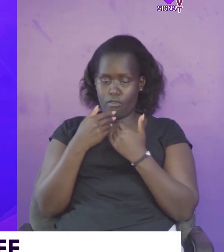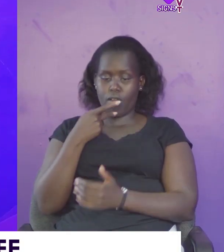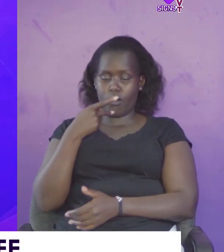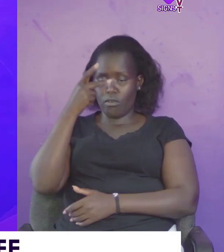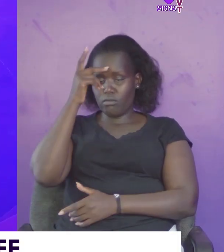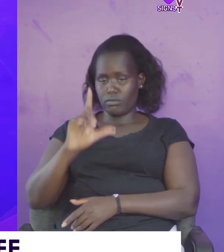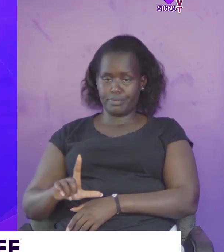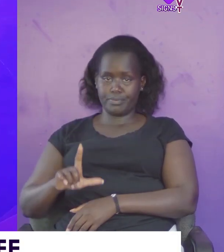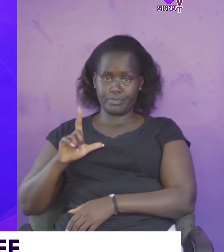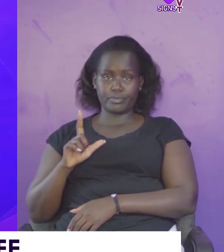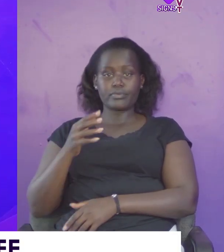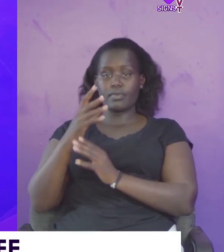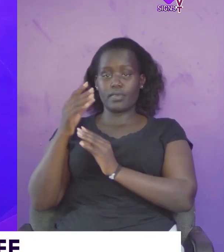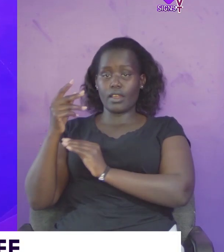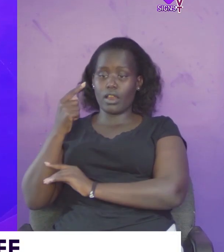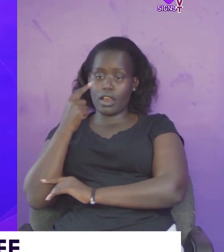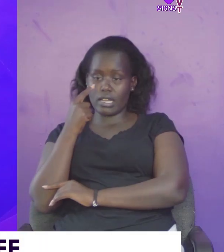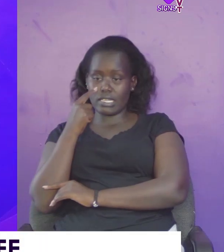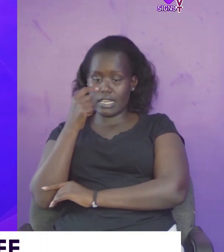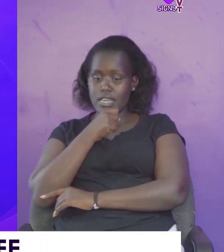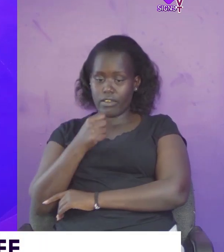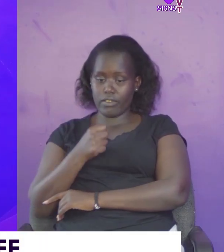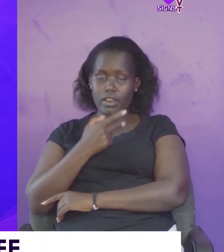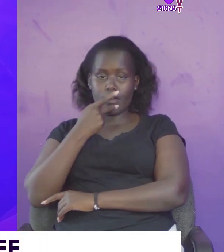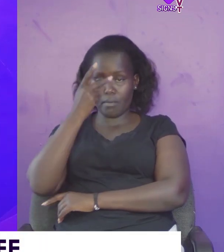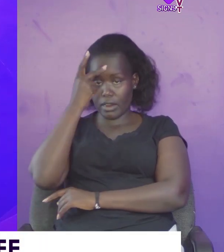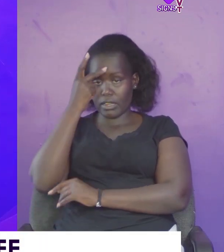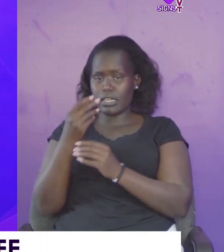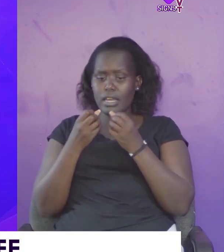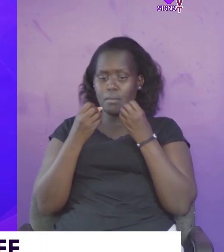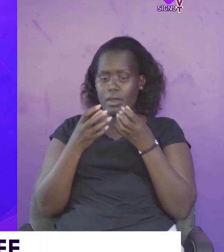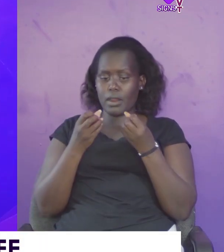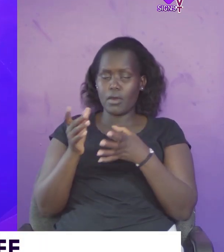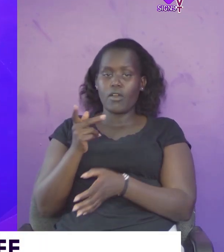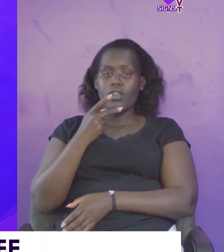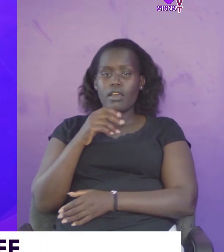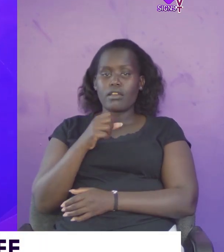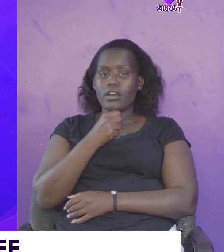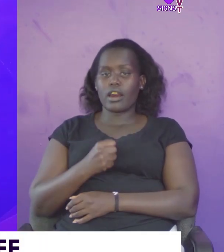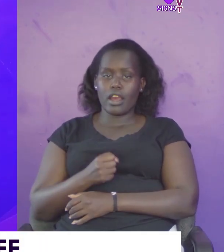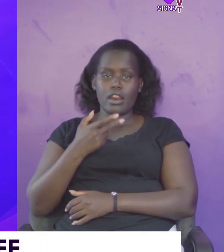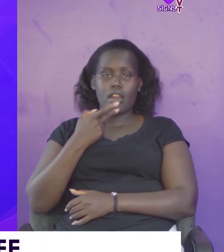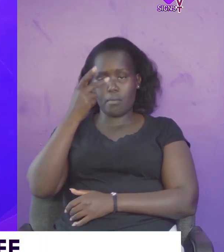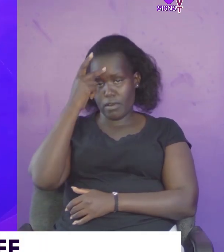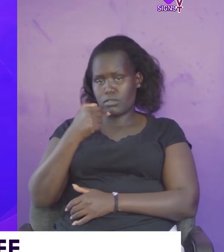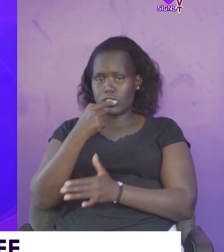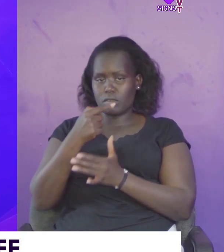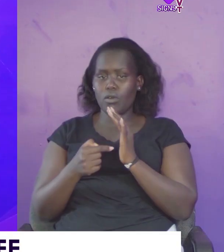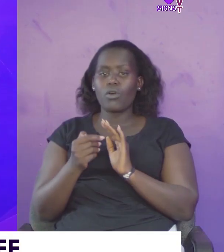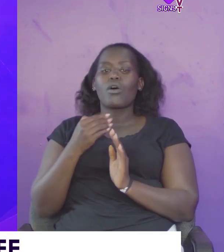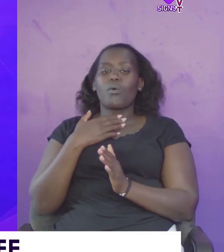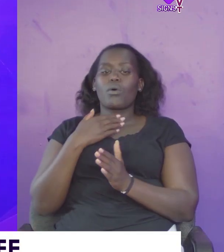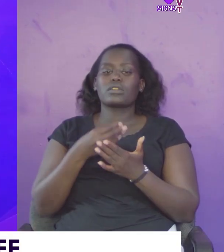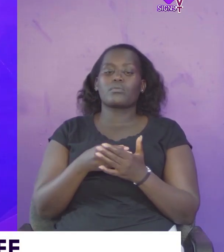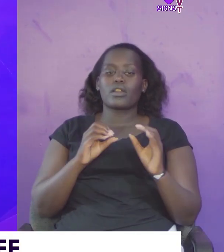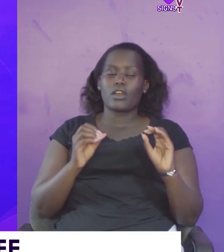That's when they go to see their grannies. And many of these grannies keep claiming they don't need the money. All they want